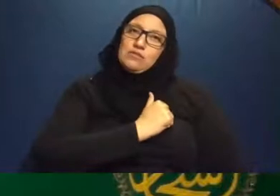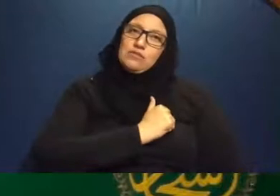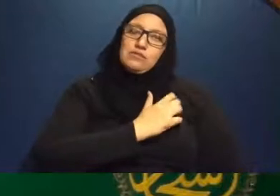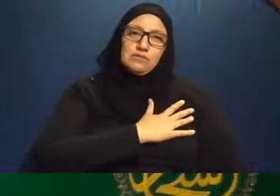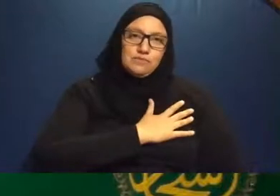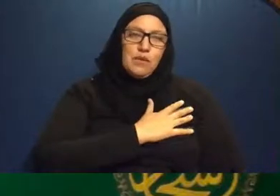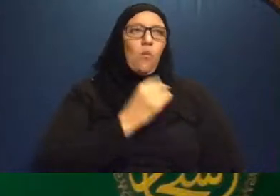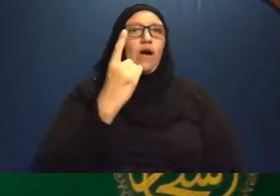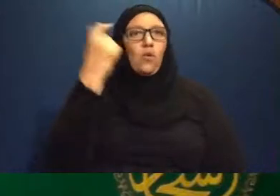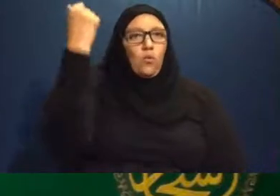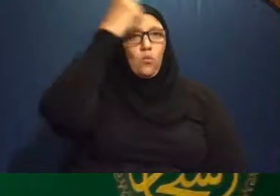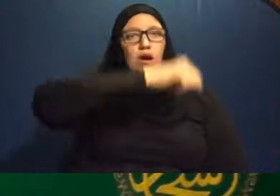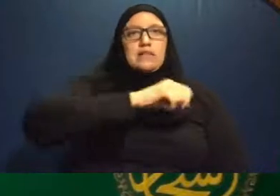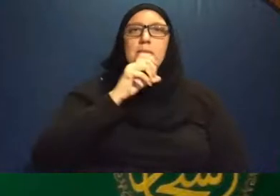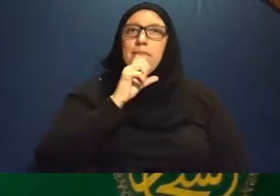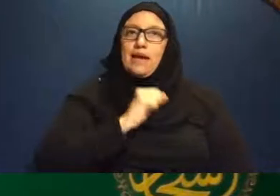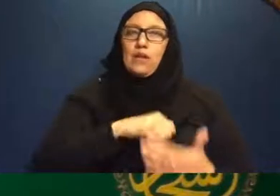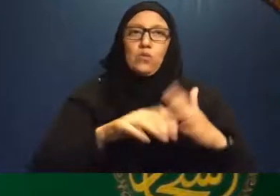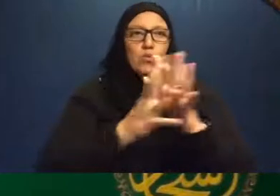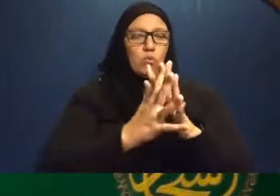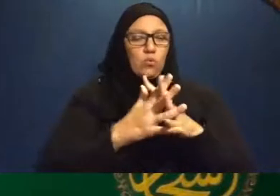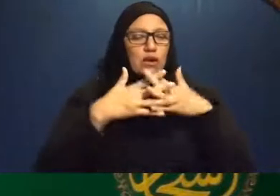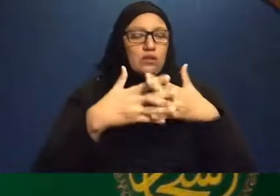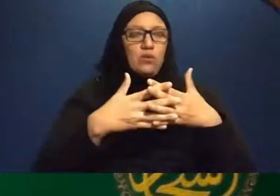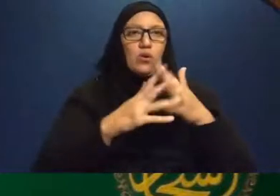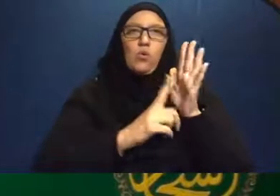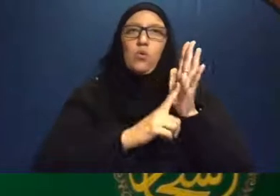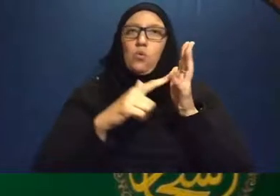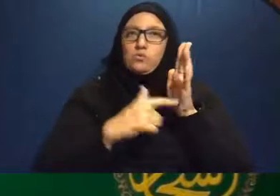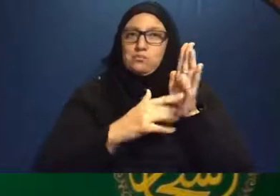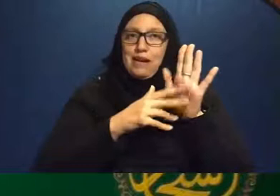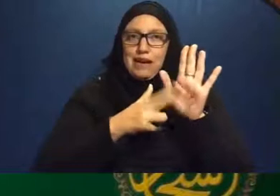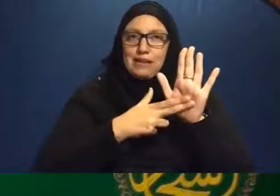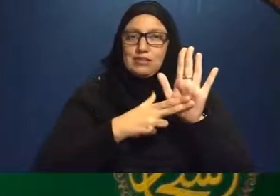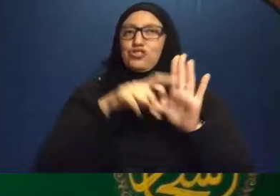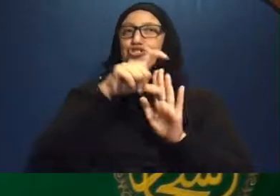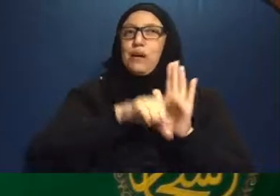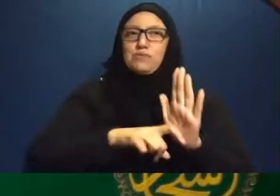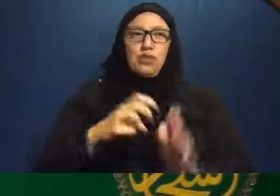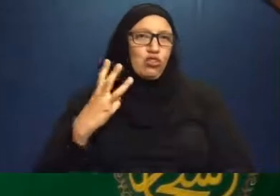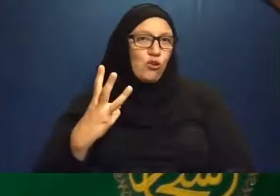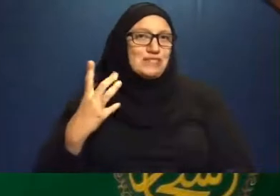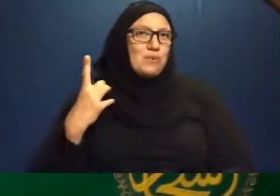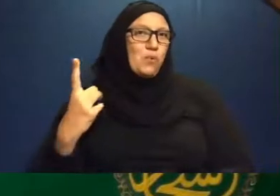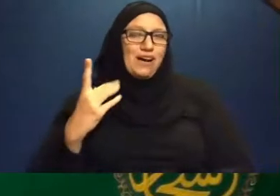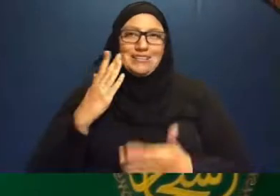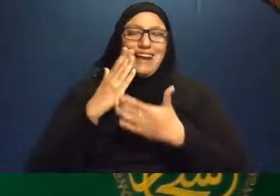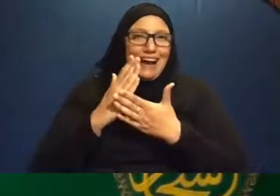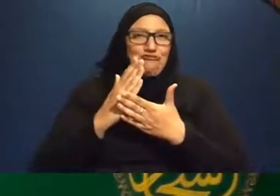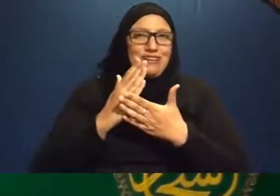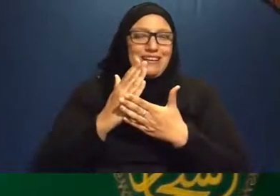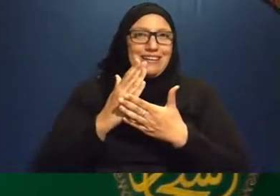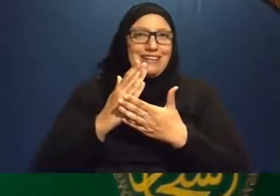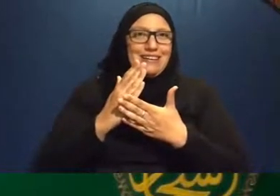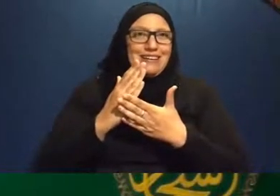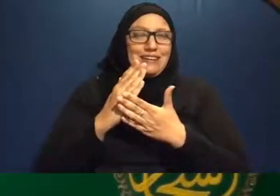wise man in the Quran whose name is Luqman. Surah in the Quran, chapter 31 of the Quran is named